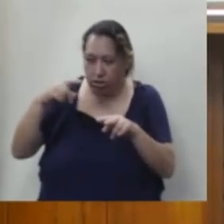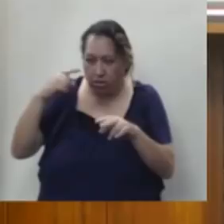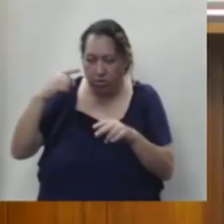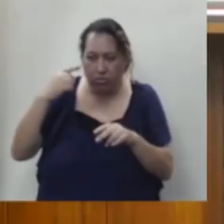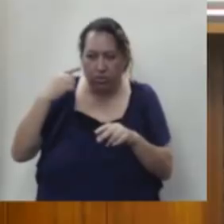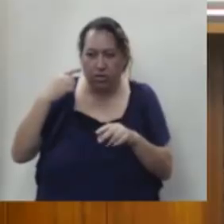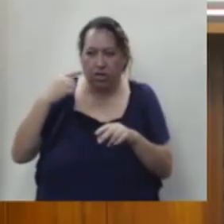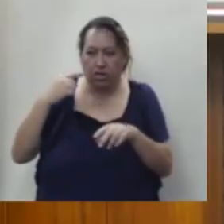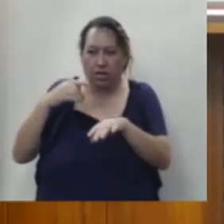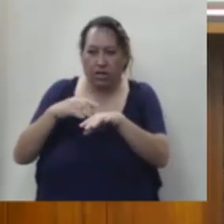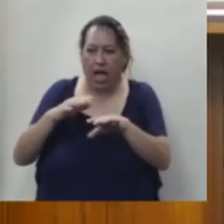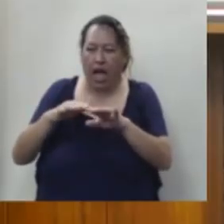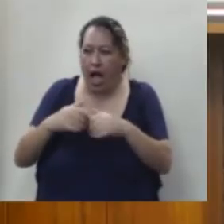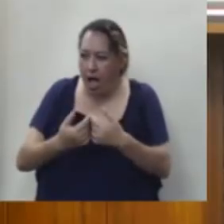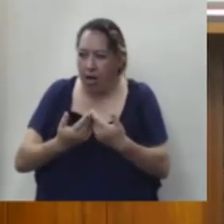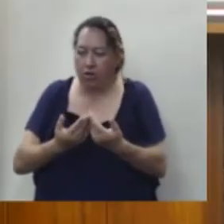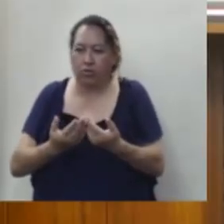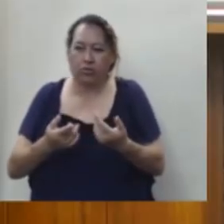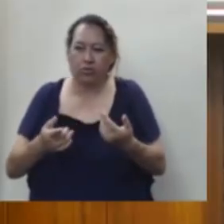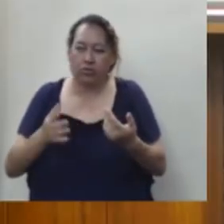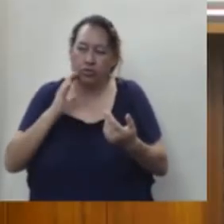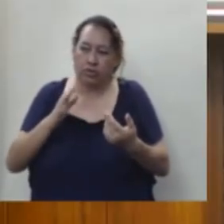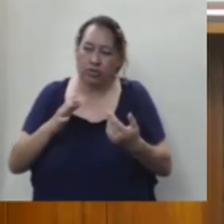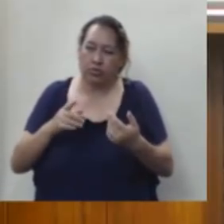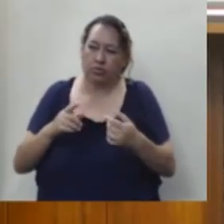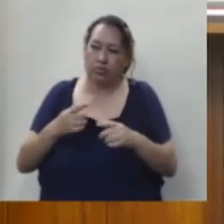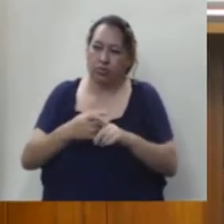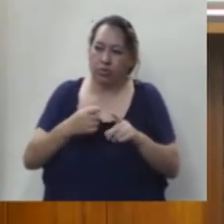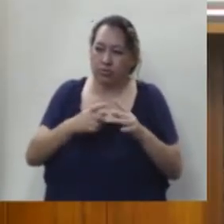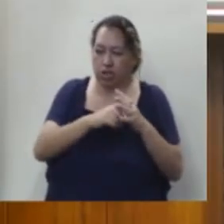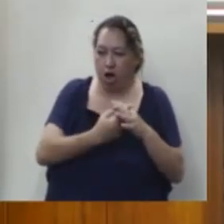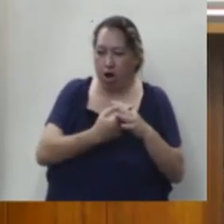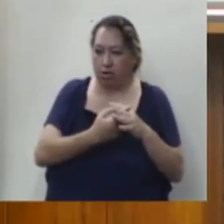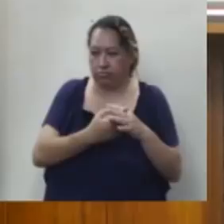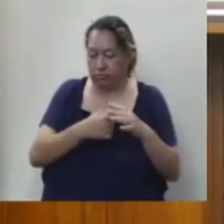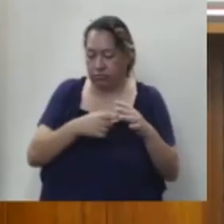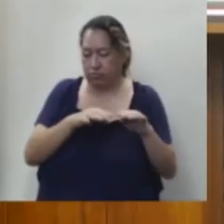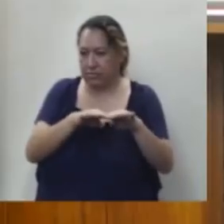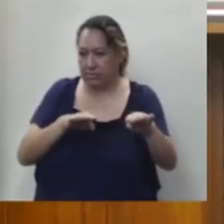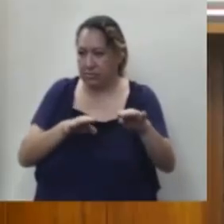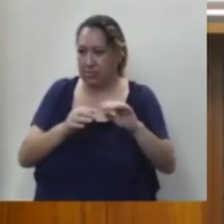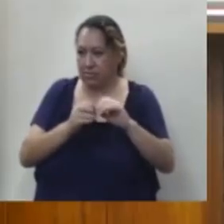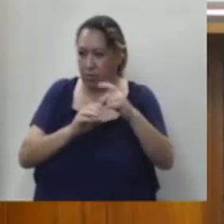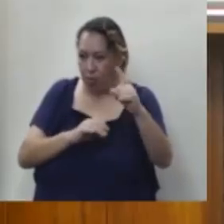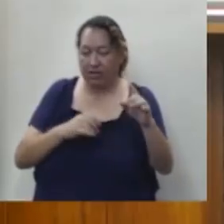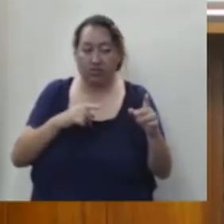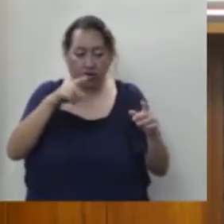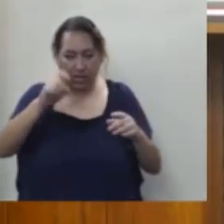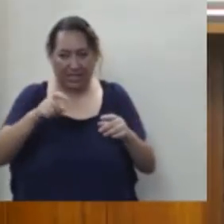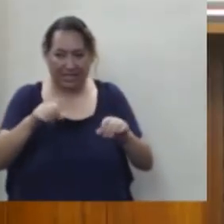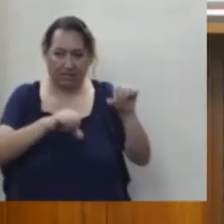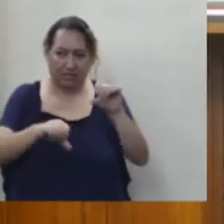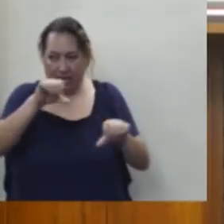what is going to trigger you to go to phase 1. And of course, like I said, science, data, and evidence will be